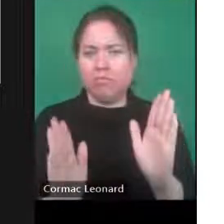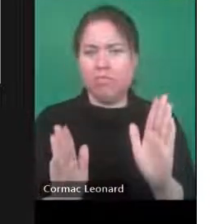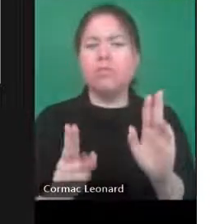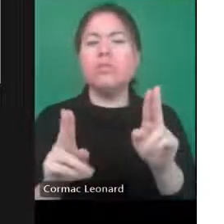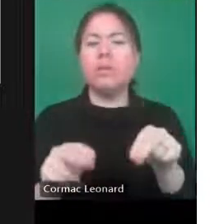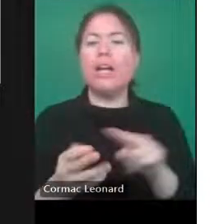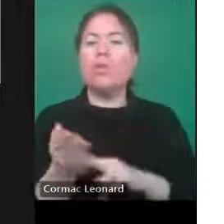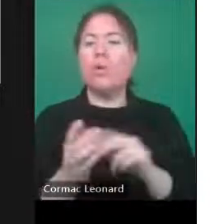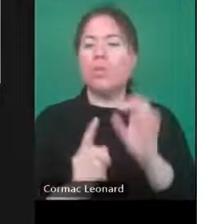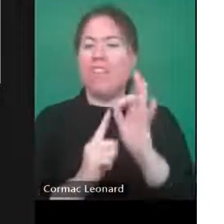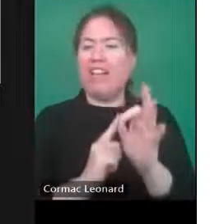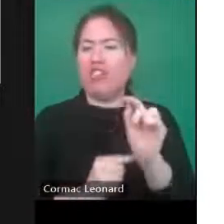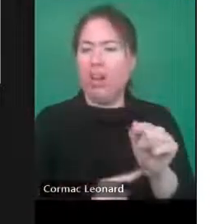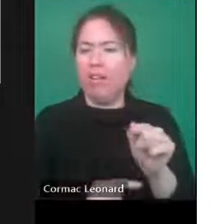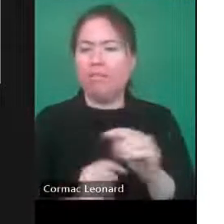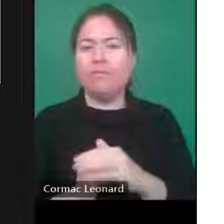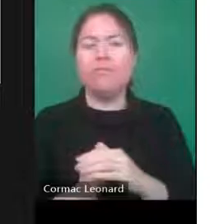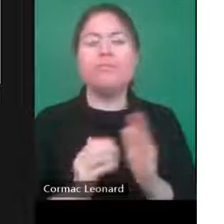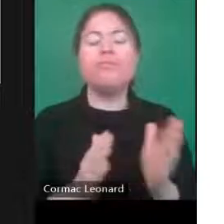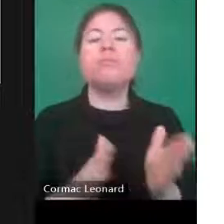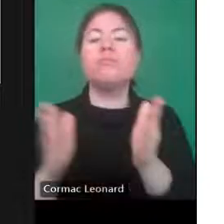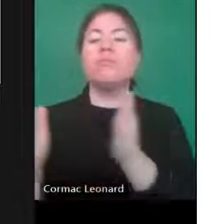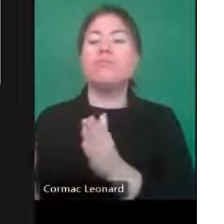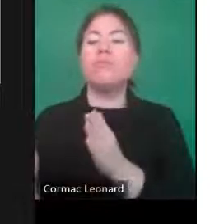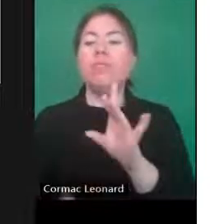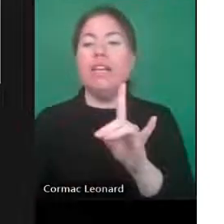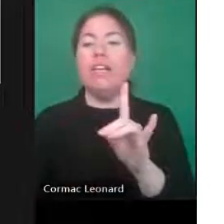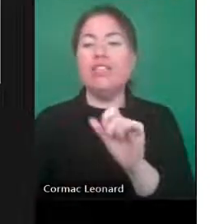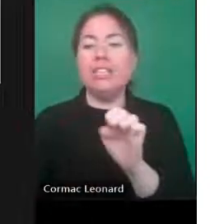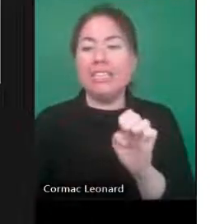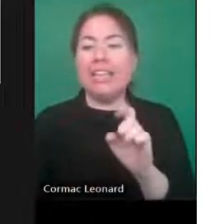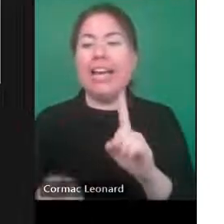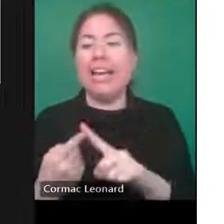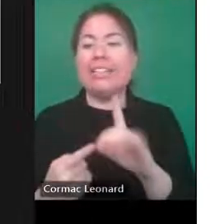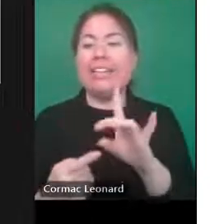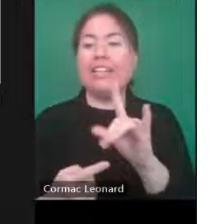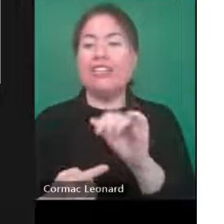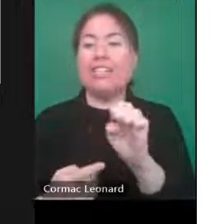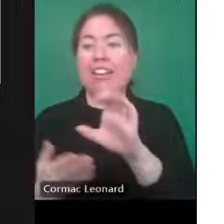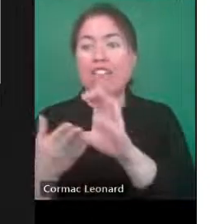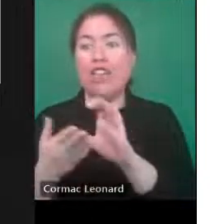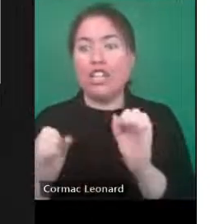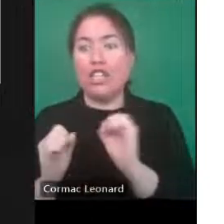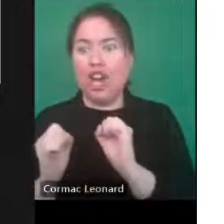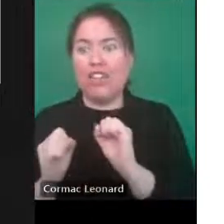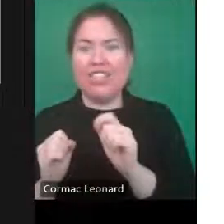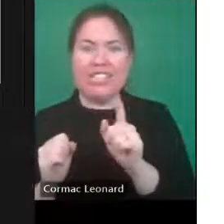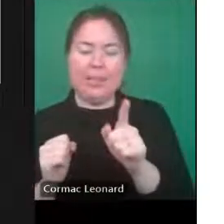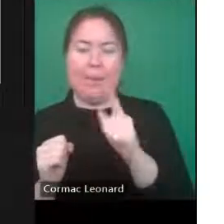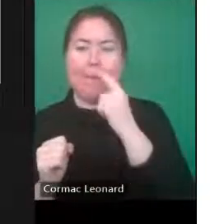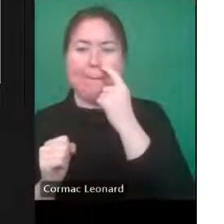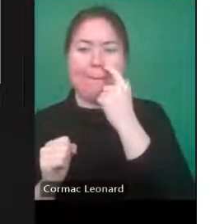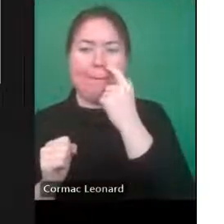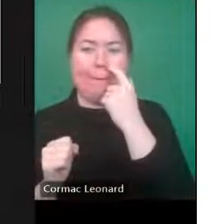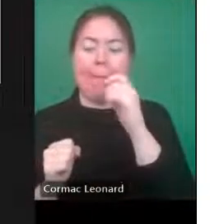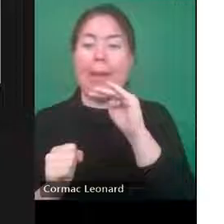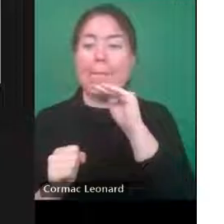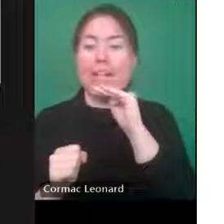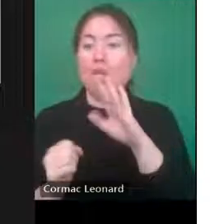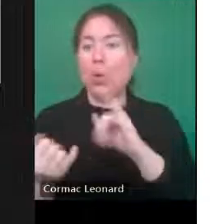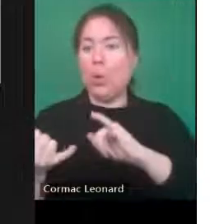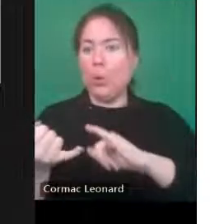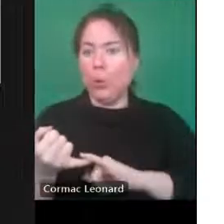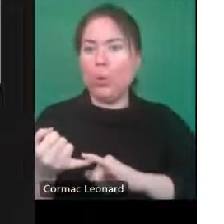the professional route. The HSE and HSE funded services, this specifically relates to those who are